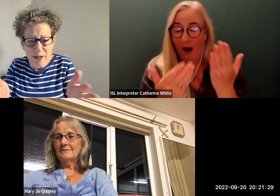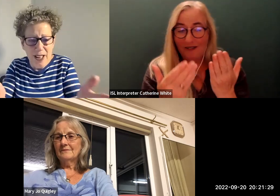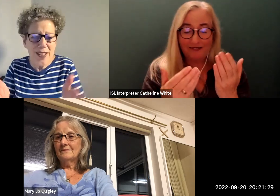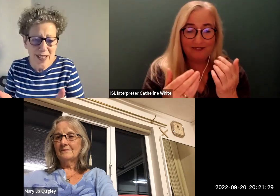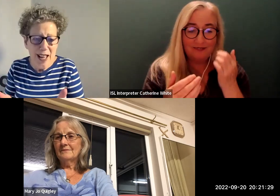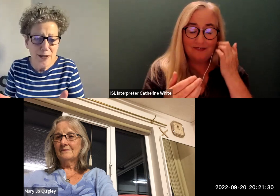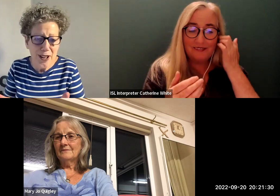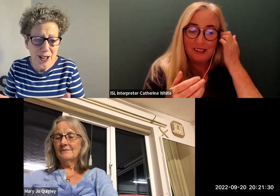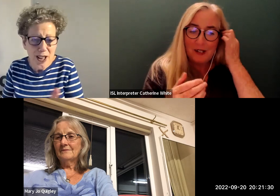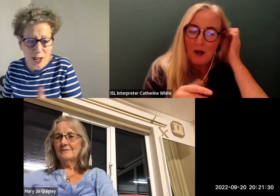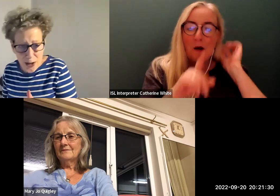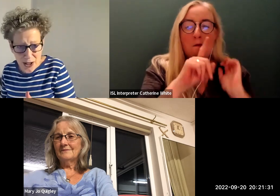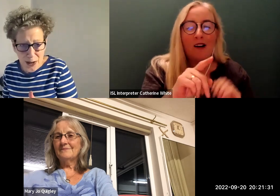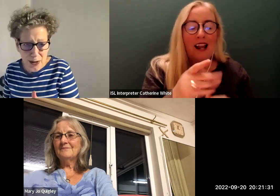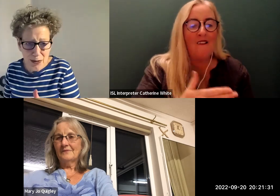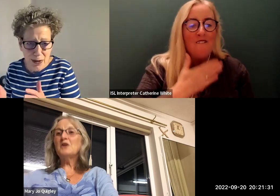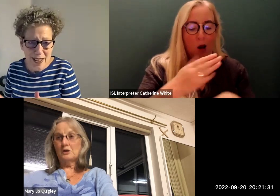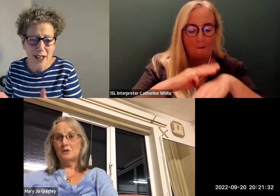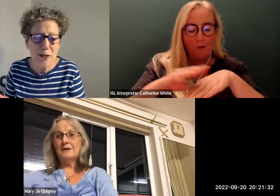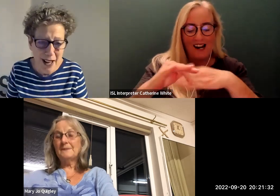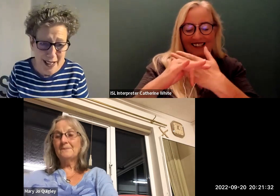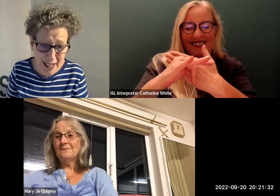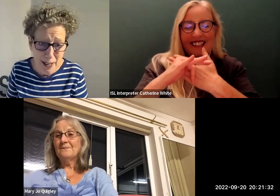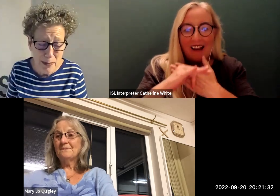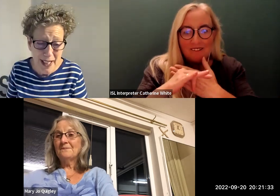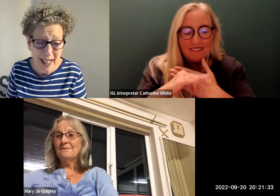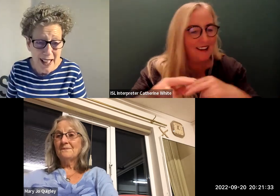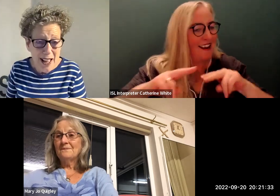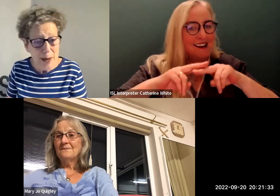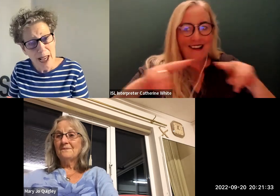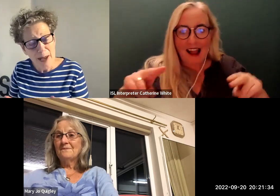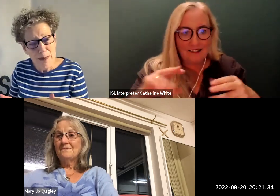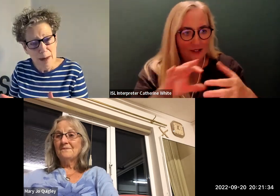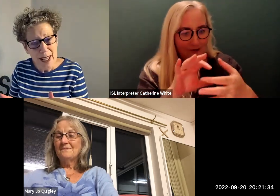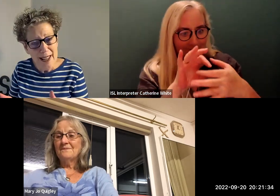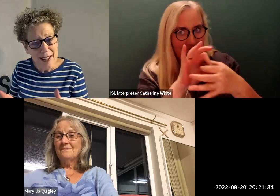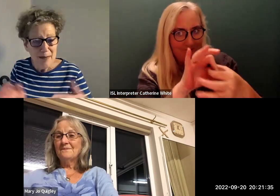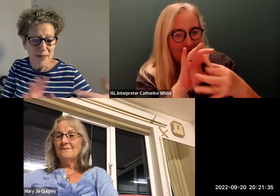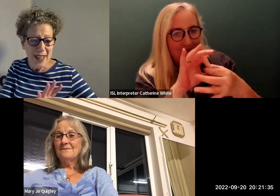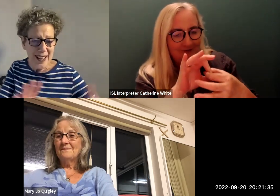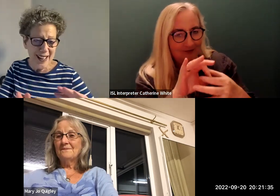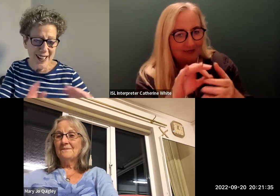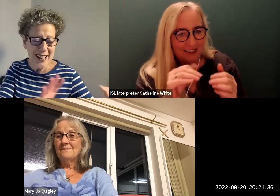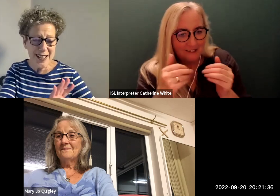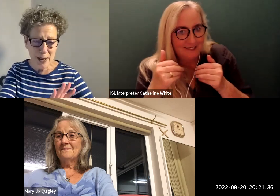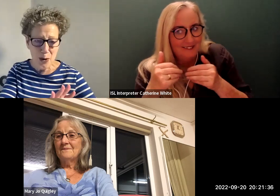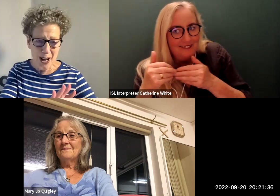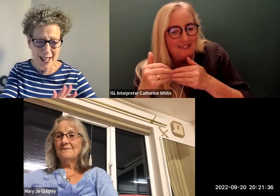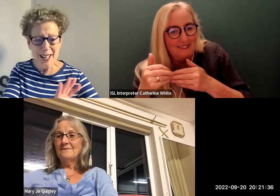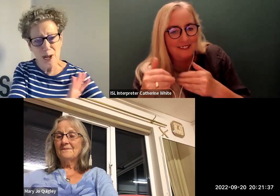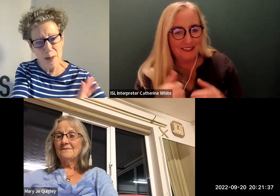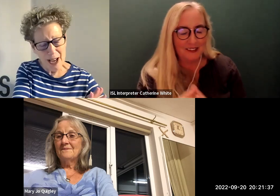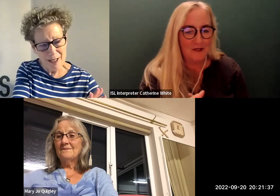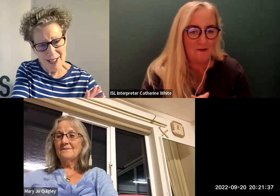it feels safer not Mhm. to Not risk to, yeah, offending somebody. And maybe in some